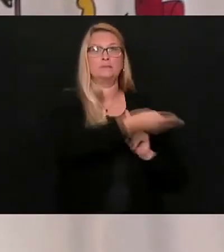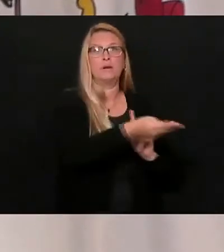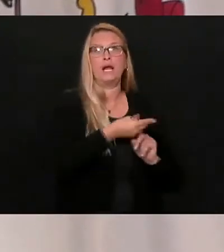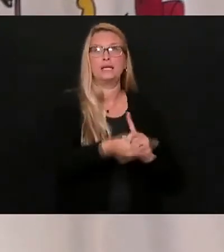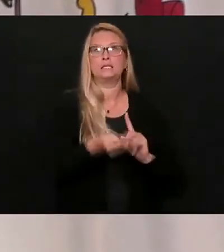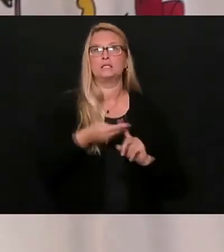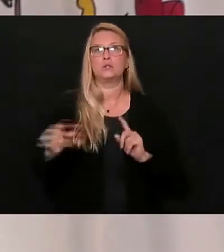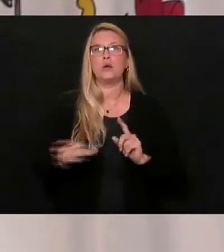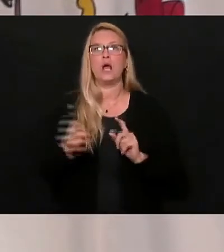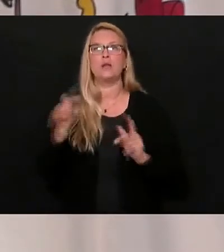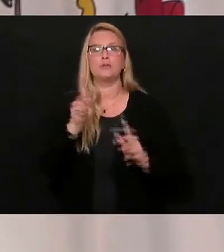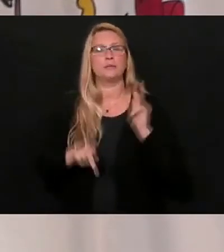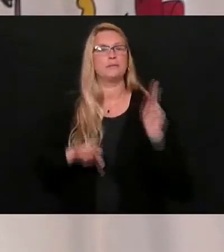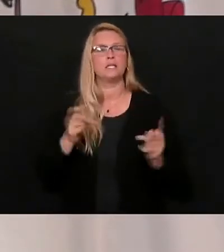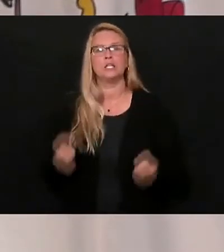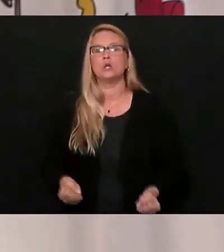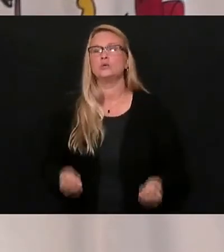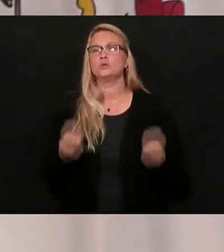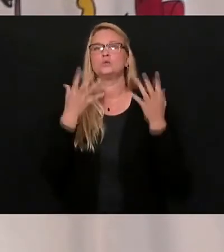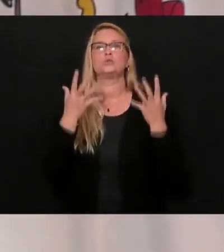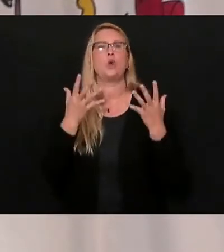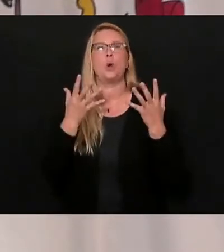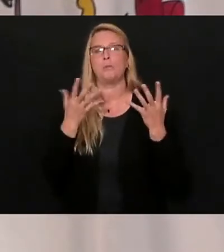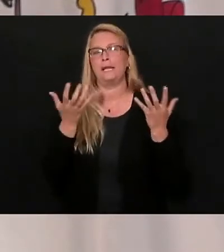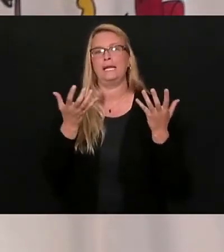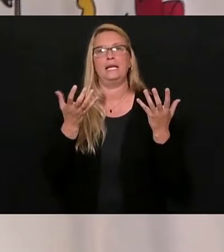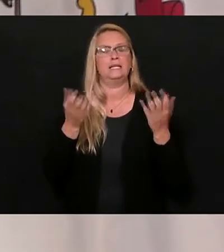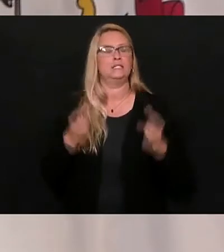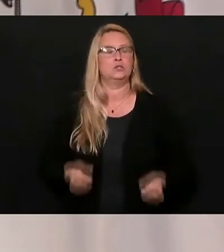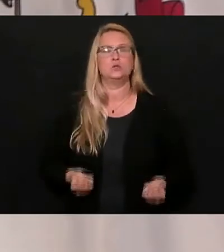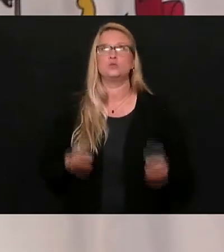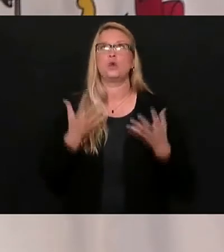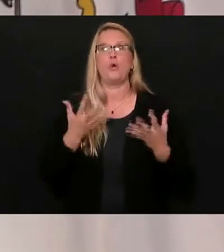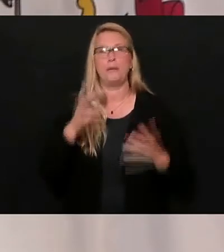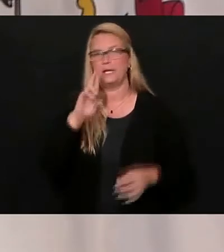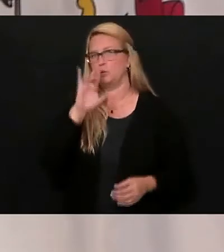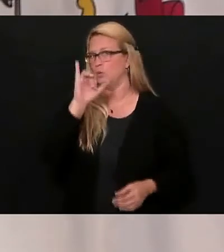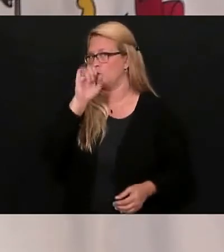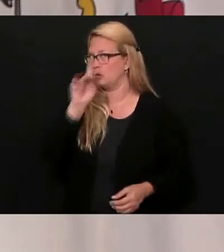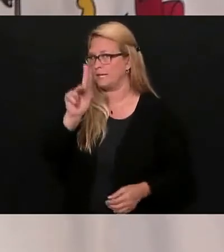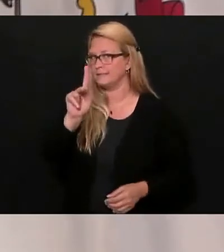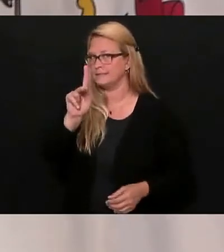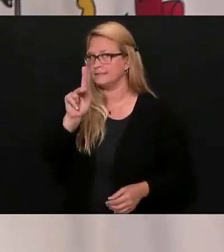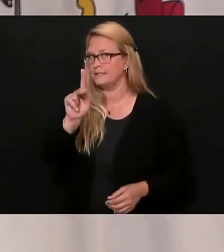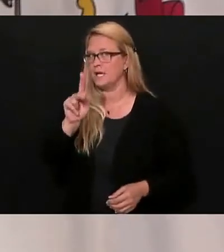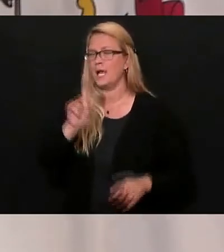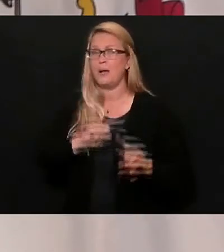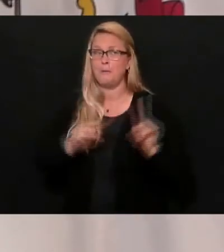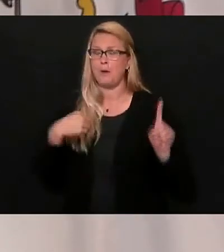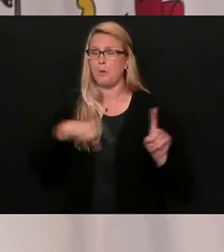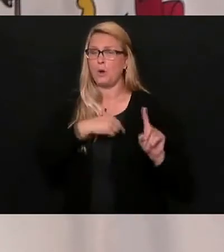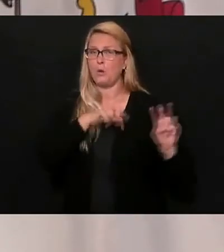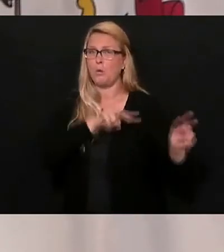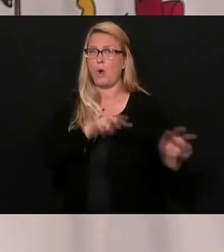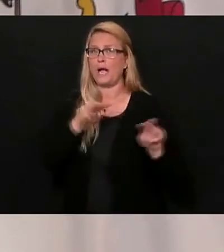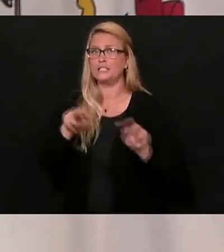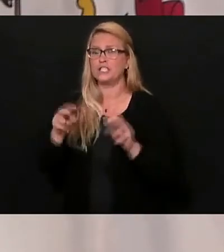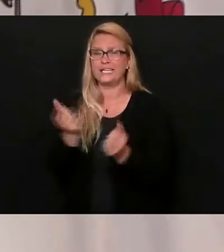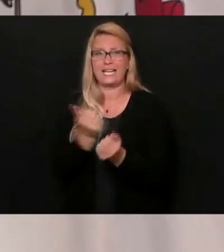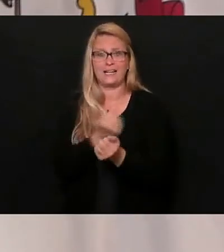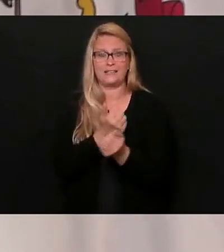people. There's so many ramifications, but Mark, we're watching everything. Dr. Hoyer,